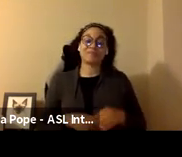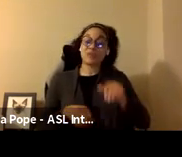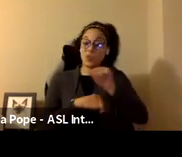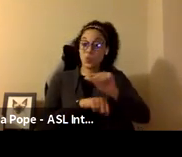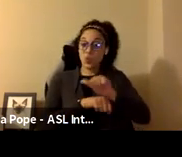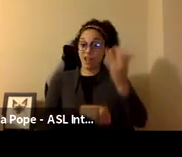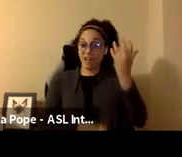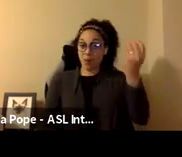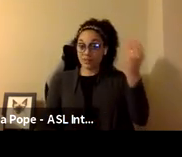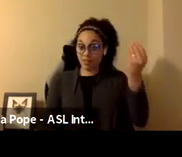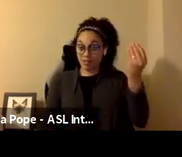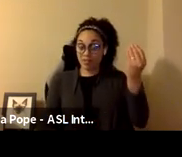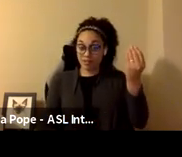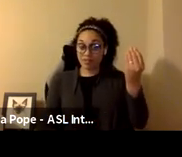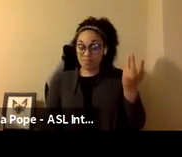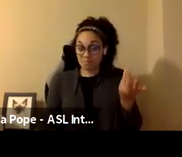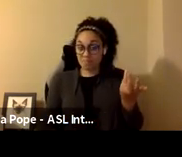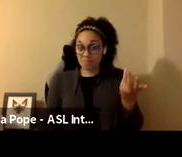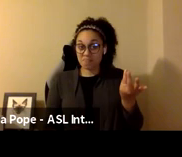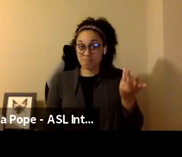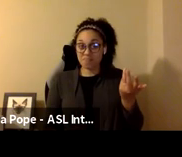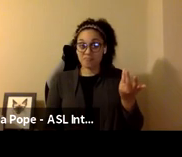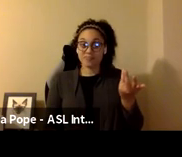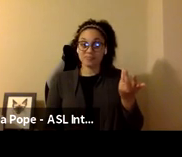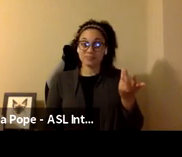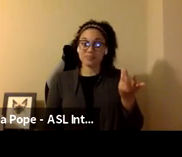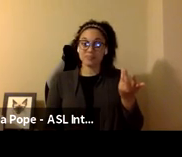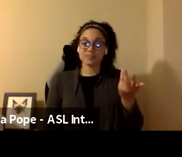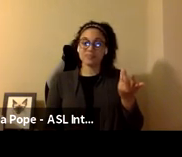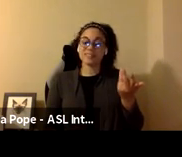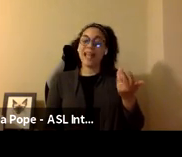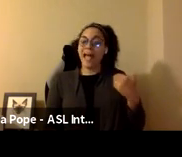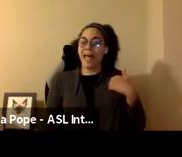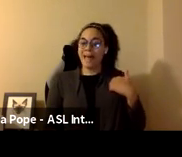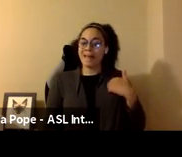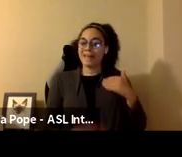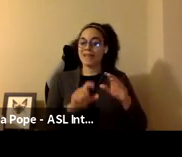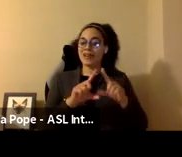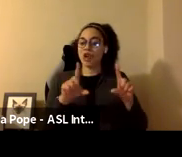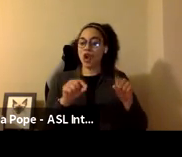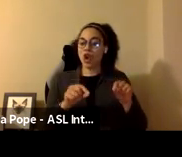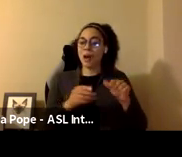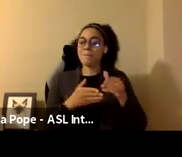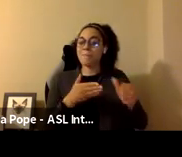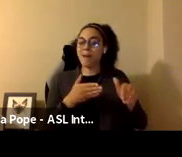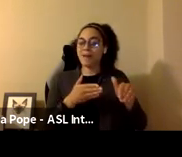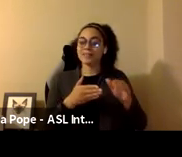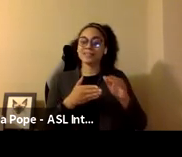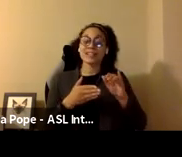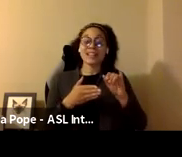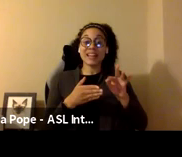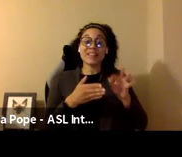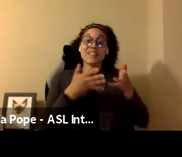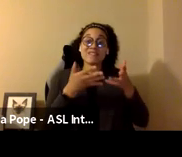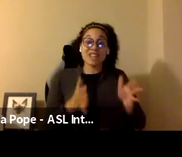of the house, there's a get out of chore card. So if once this gets done, then you don't have to